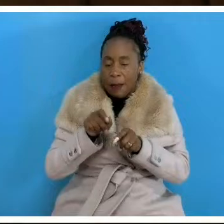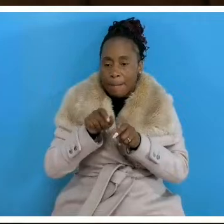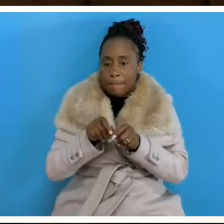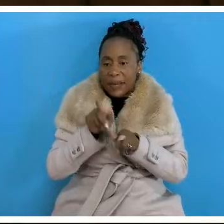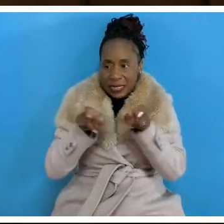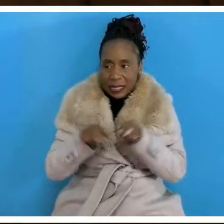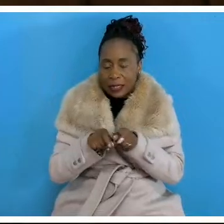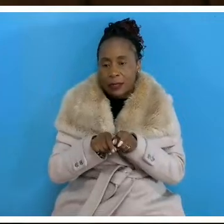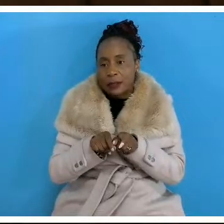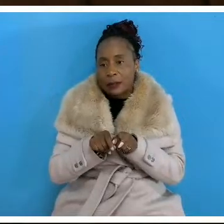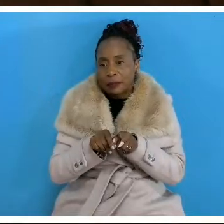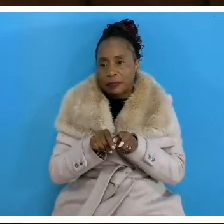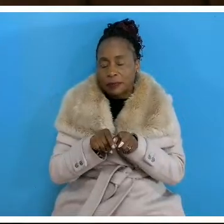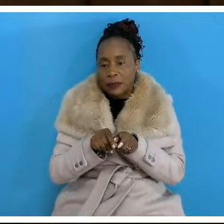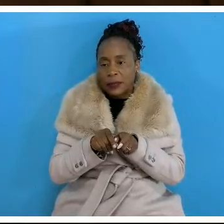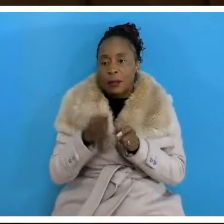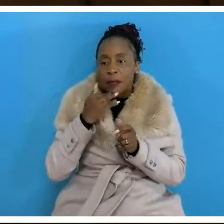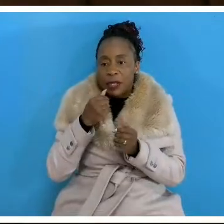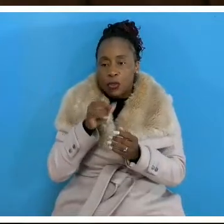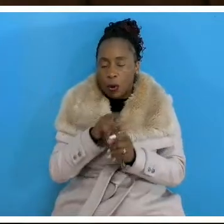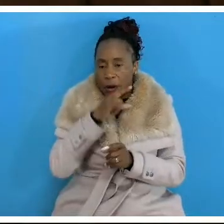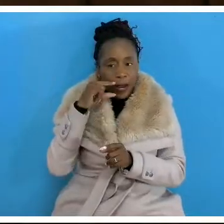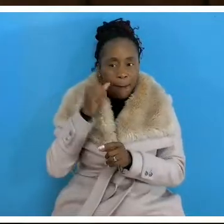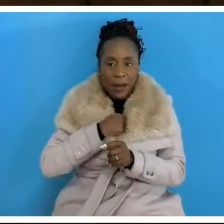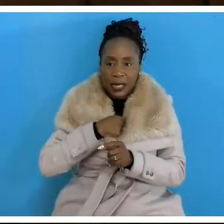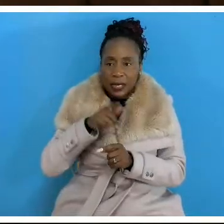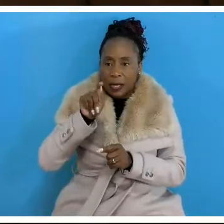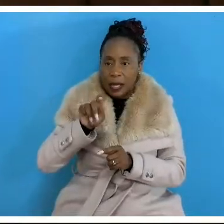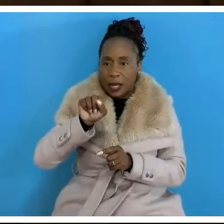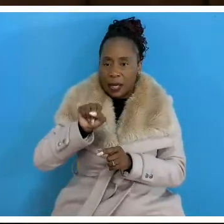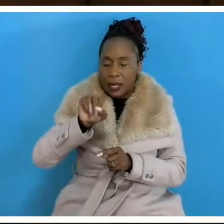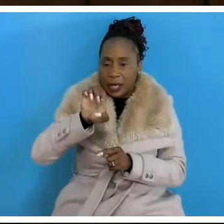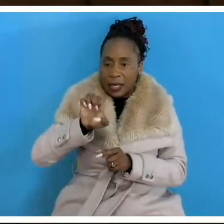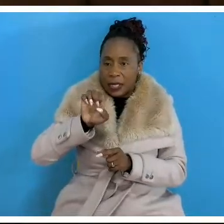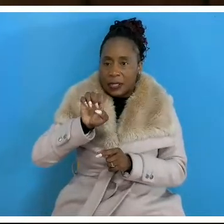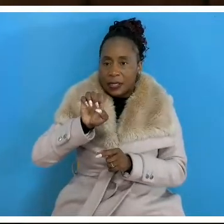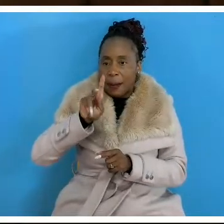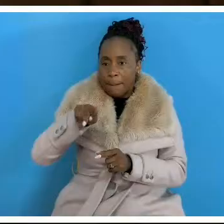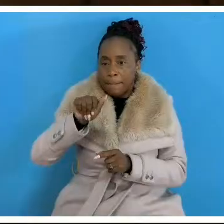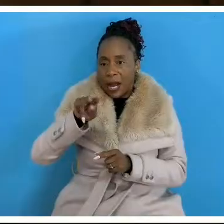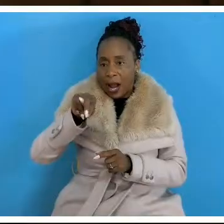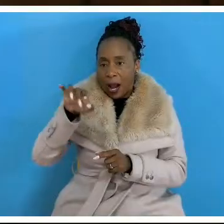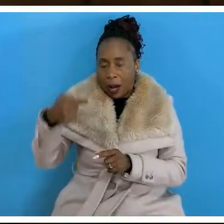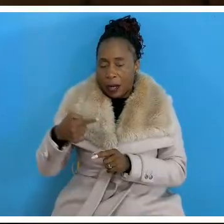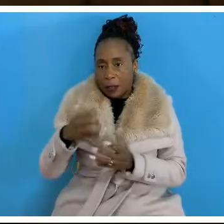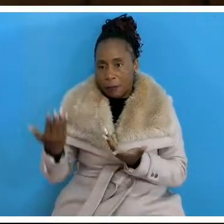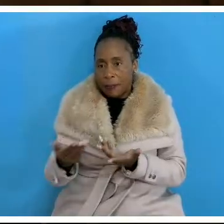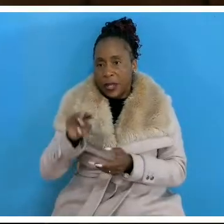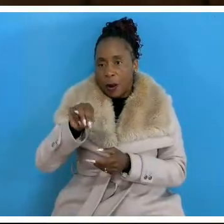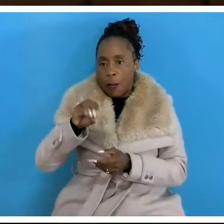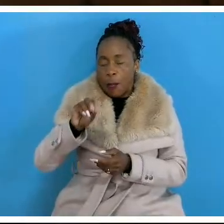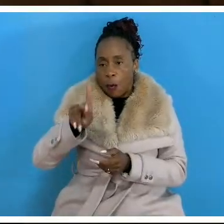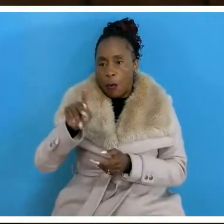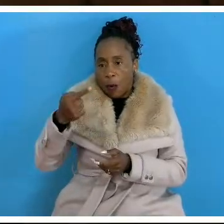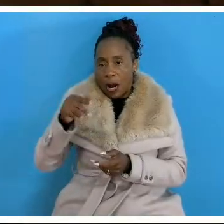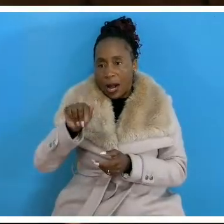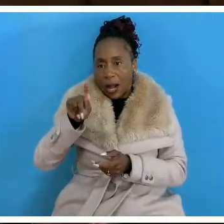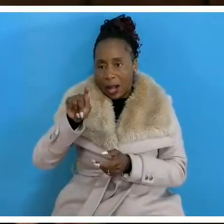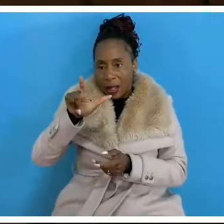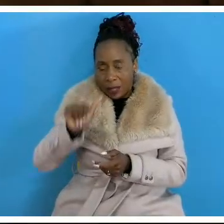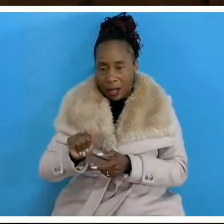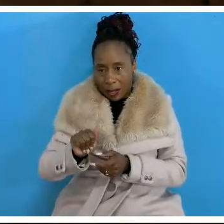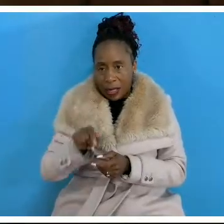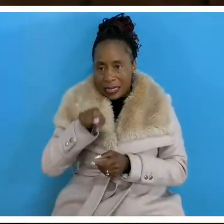that Tsapang. My name is Tsapang Mokhatla. And even in the last week, it's not reported in